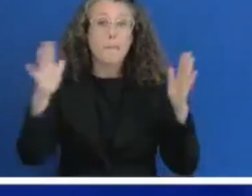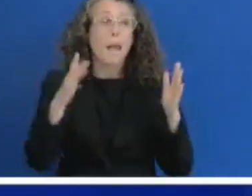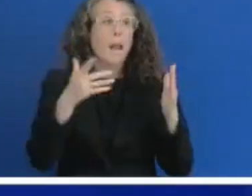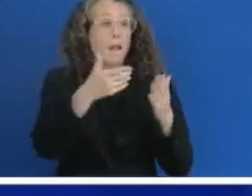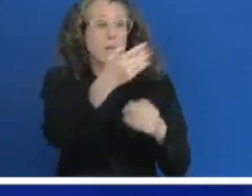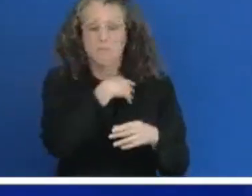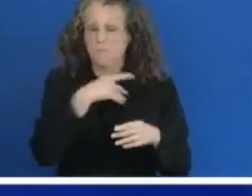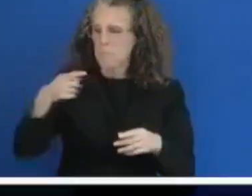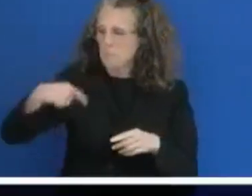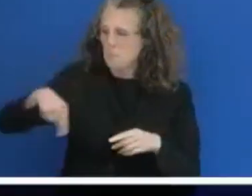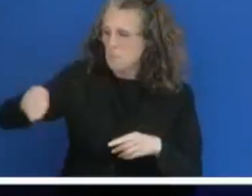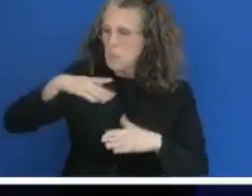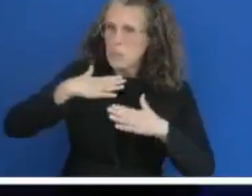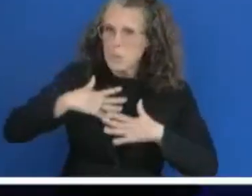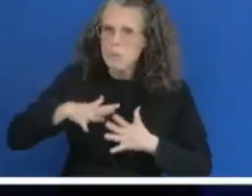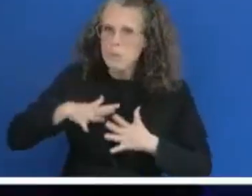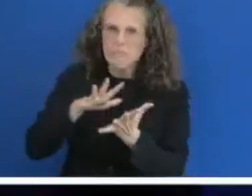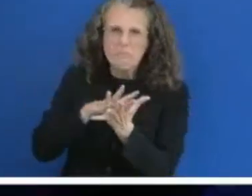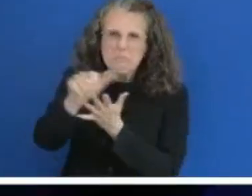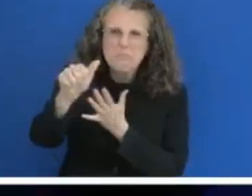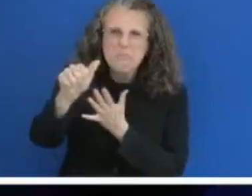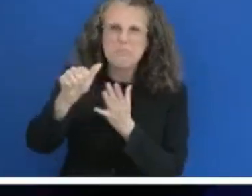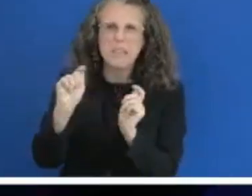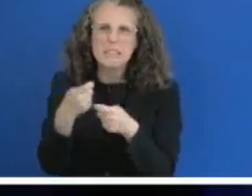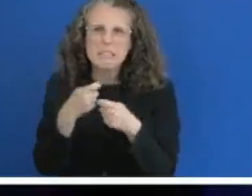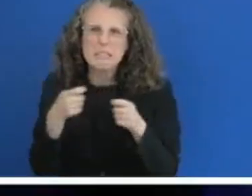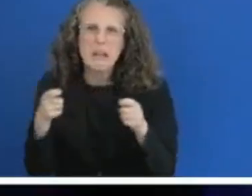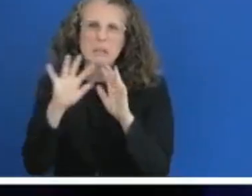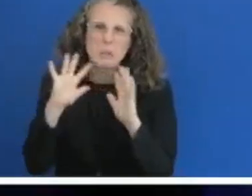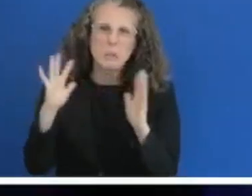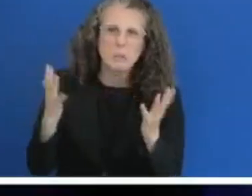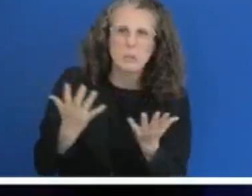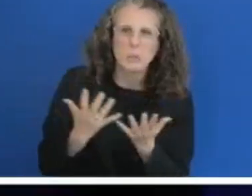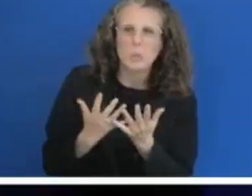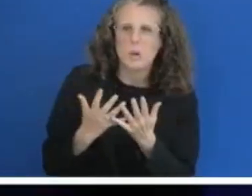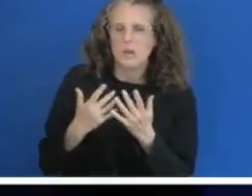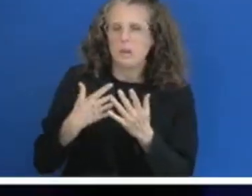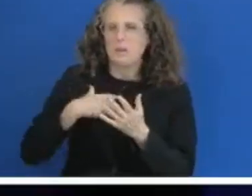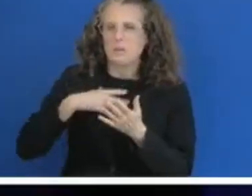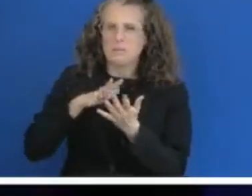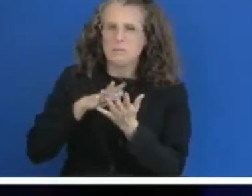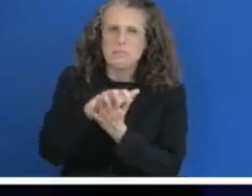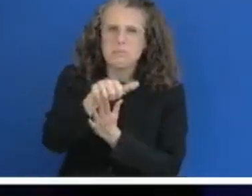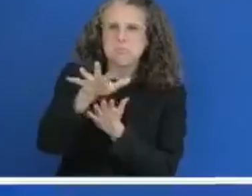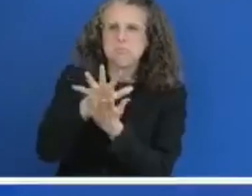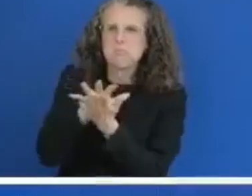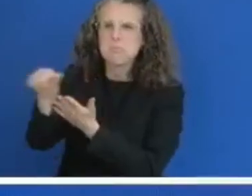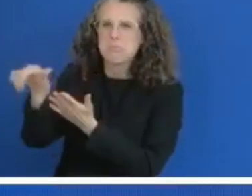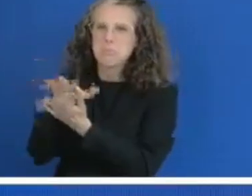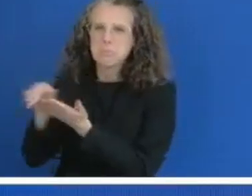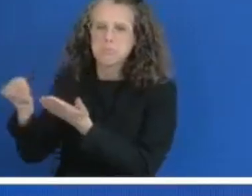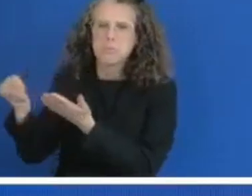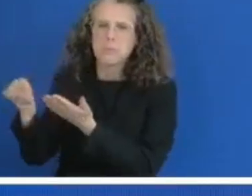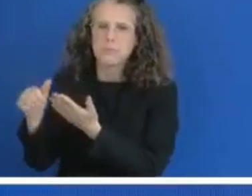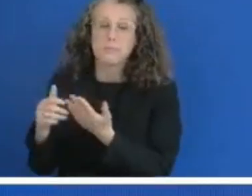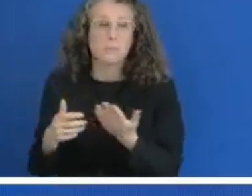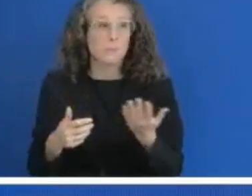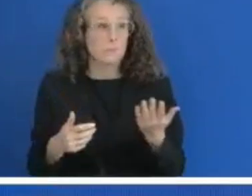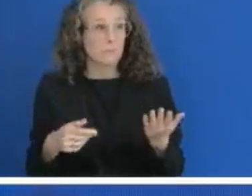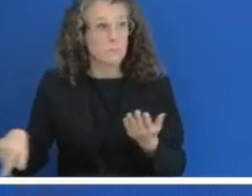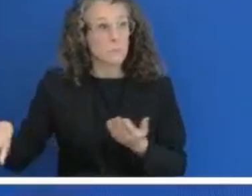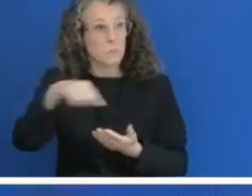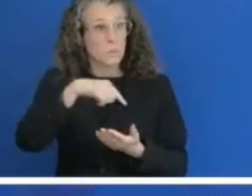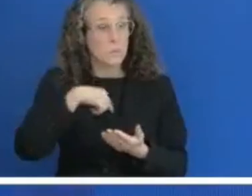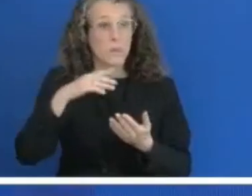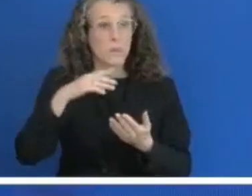and we are such a negative influence on environments, ecosystems around the world. Should we be more positive, that